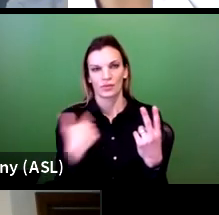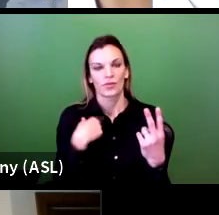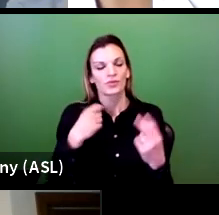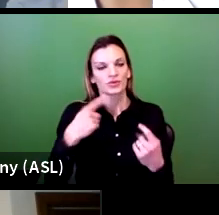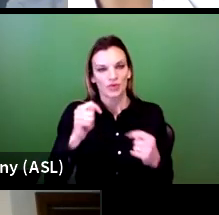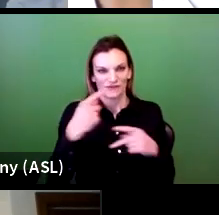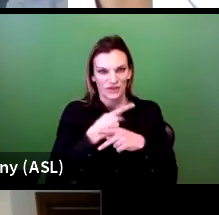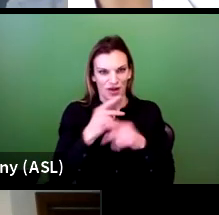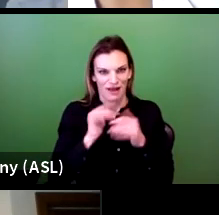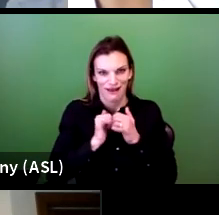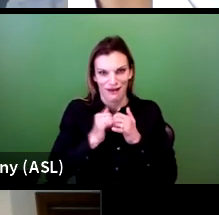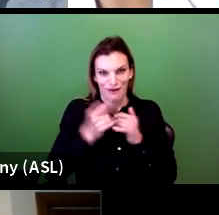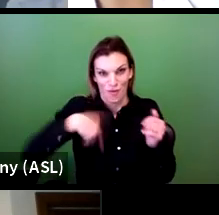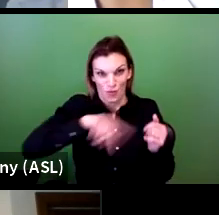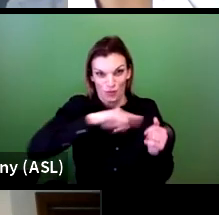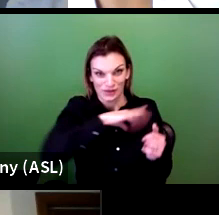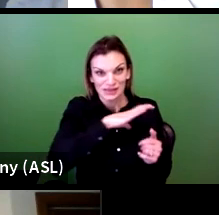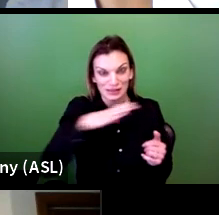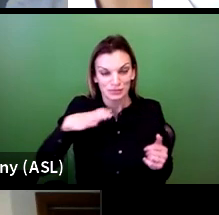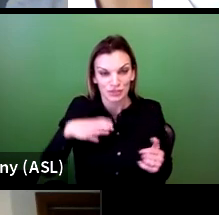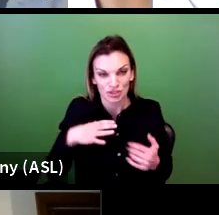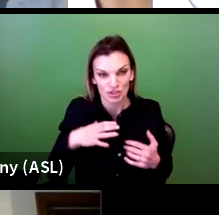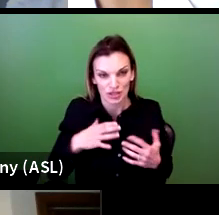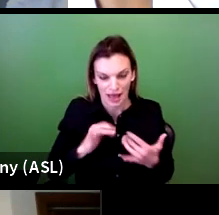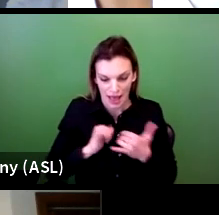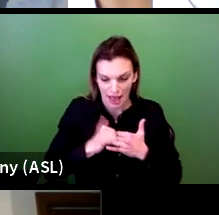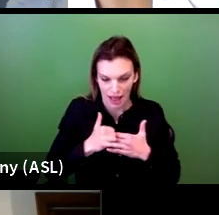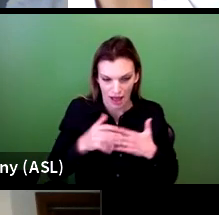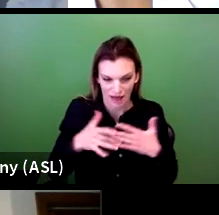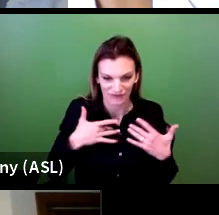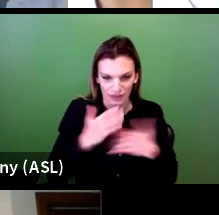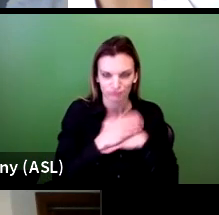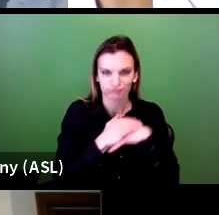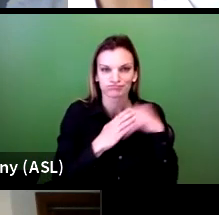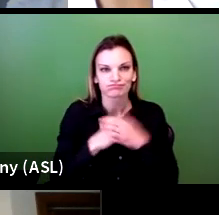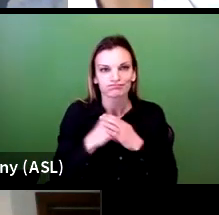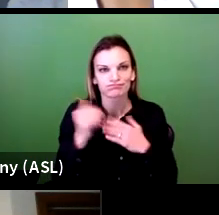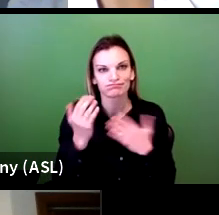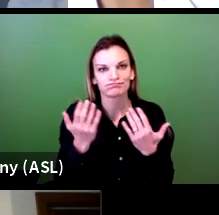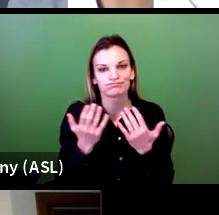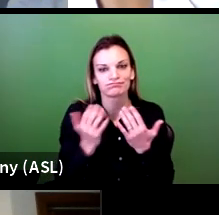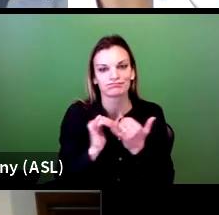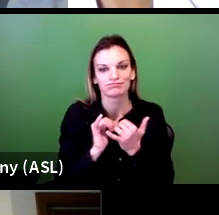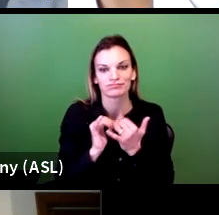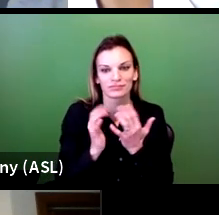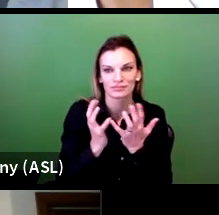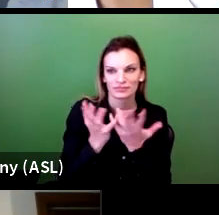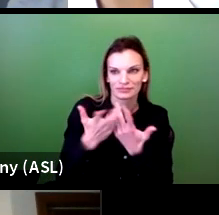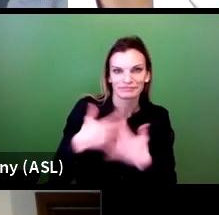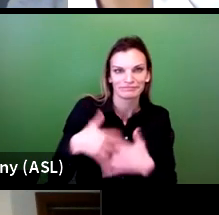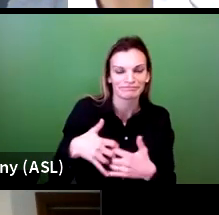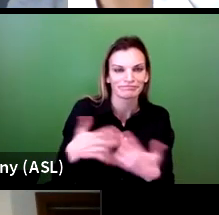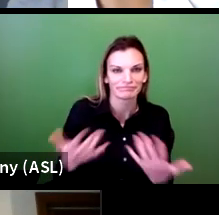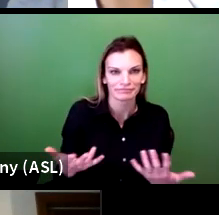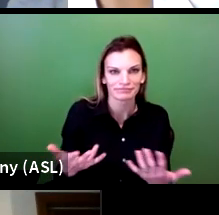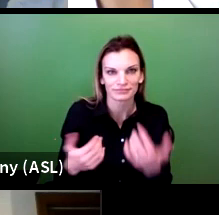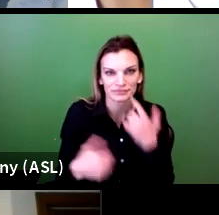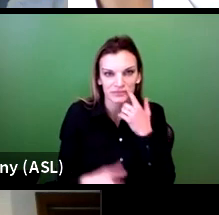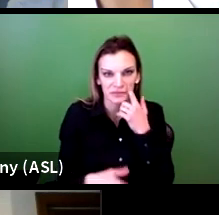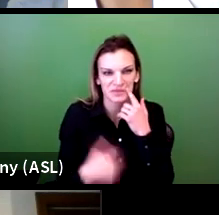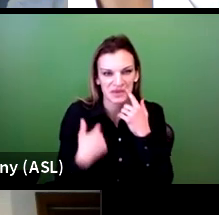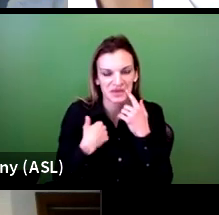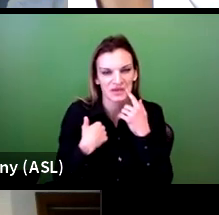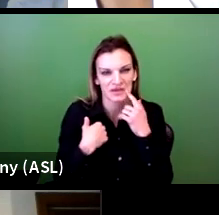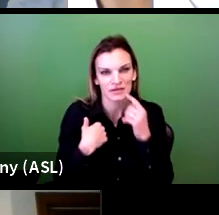we as a commission feel comfortable sort of with the optics or with how that's perceived or could be perceived by the public. So I just